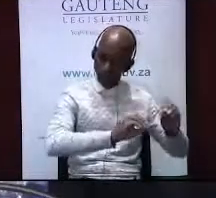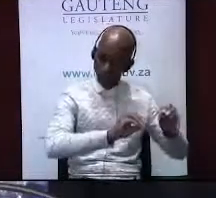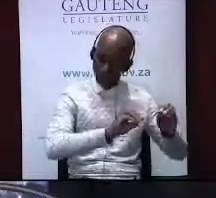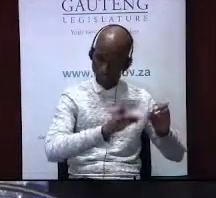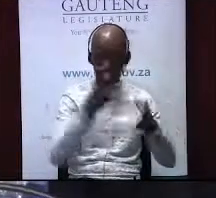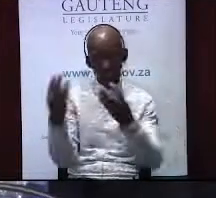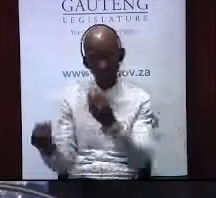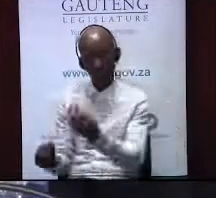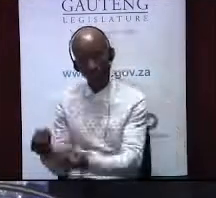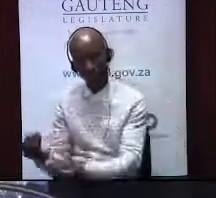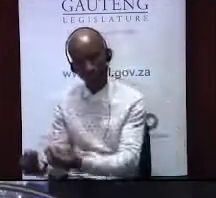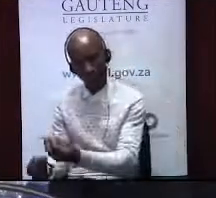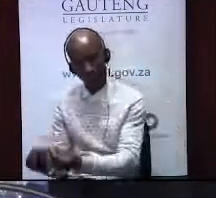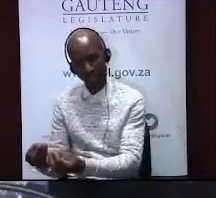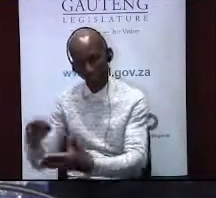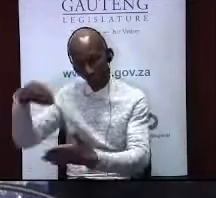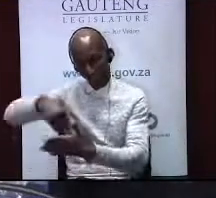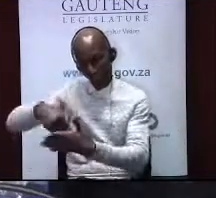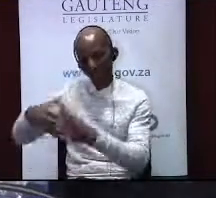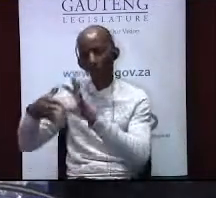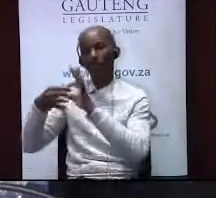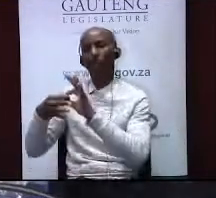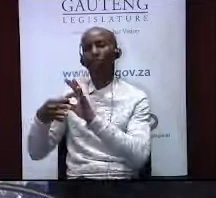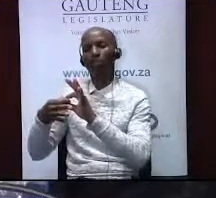her children inside that home.